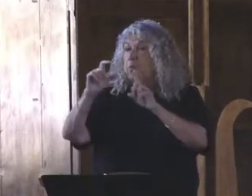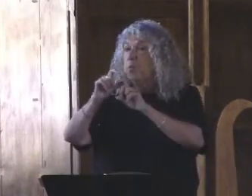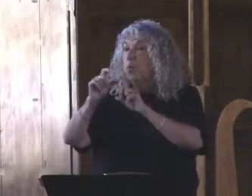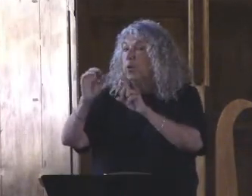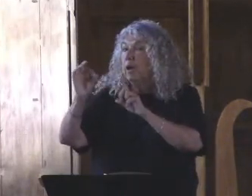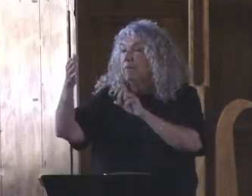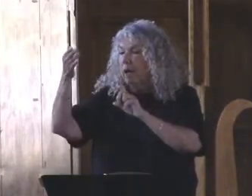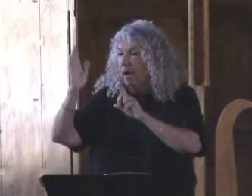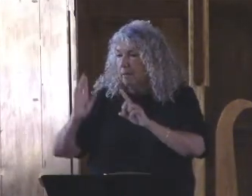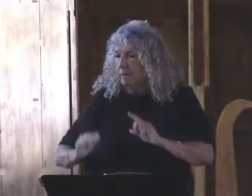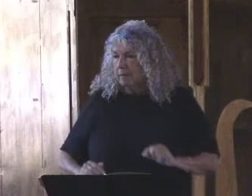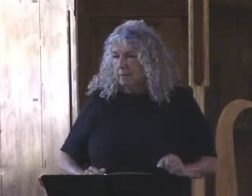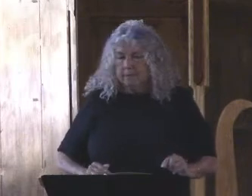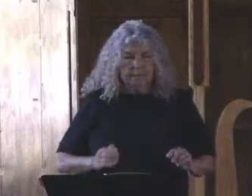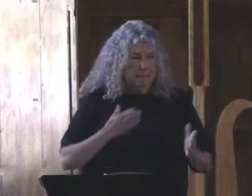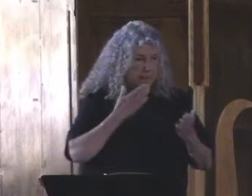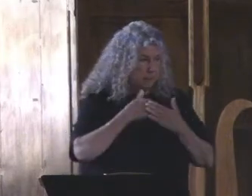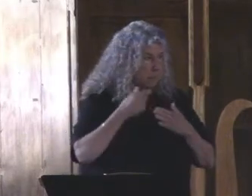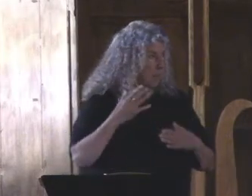God.